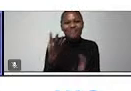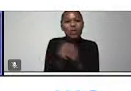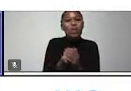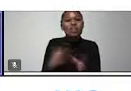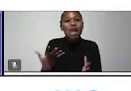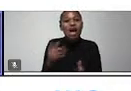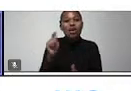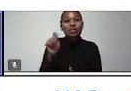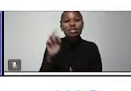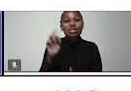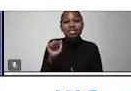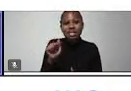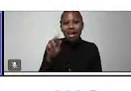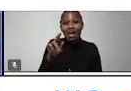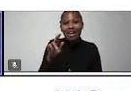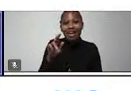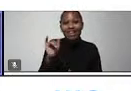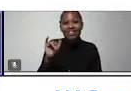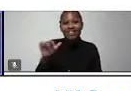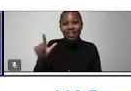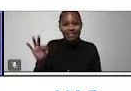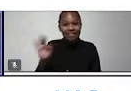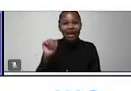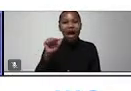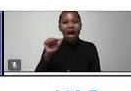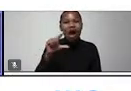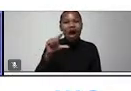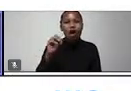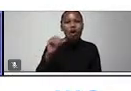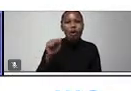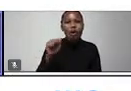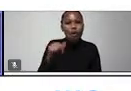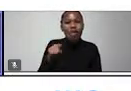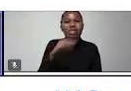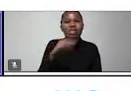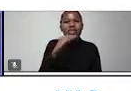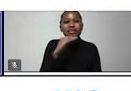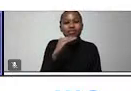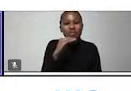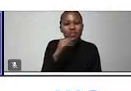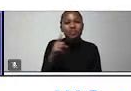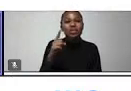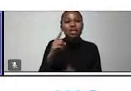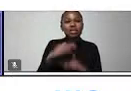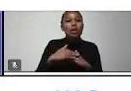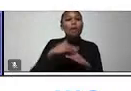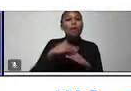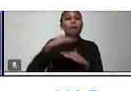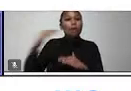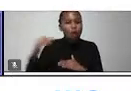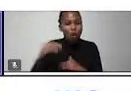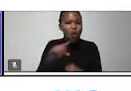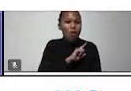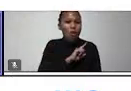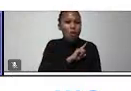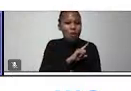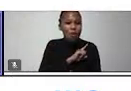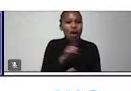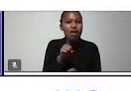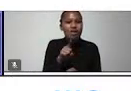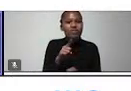without actually the AGOA. It means that the implication is even much more, because the implication will be actually